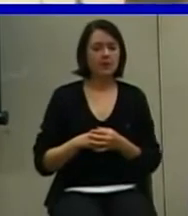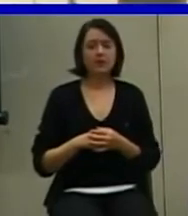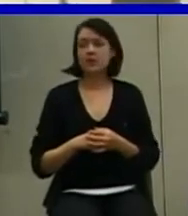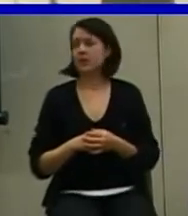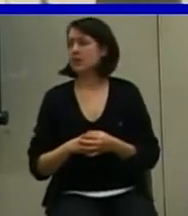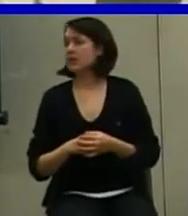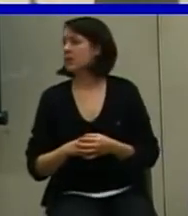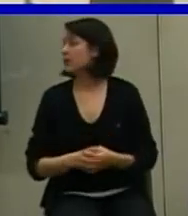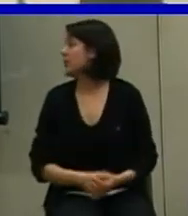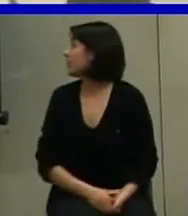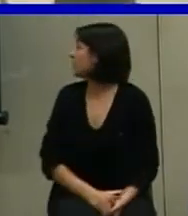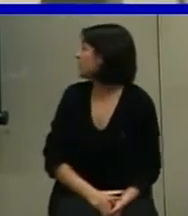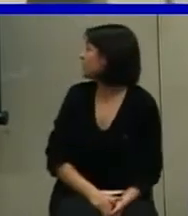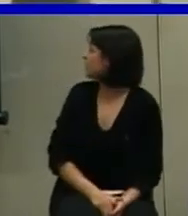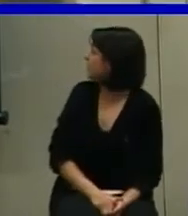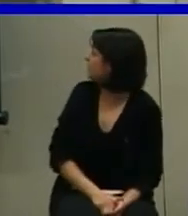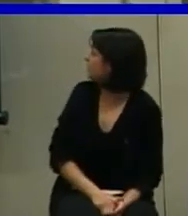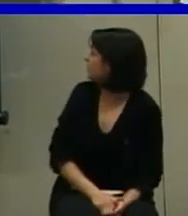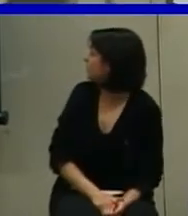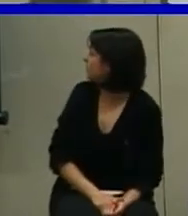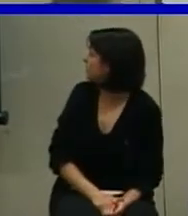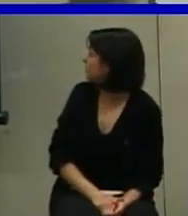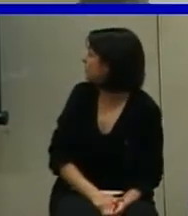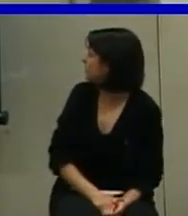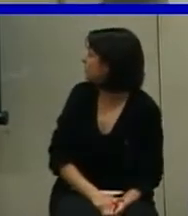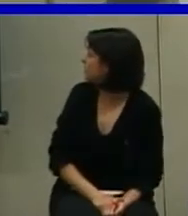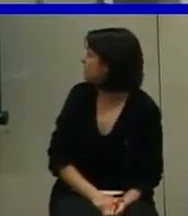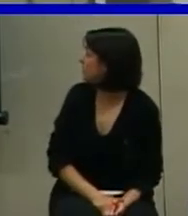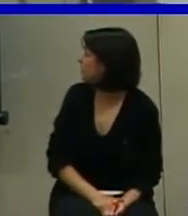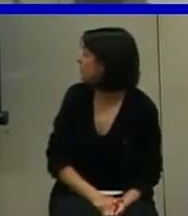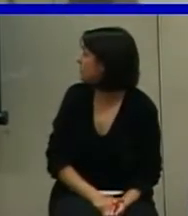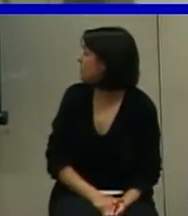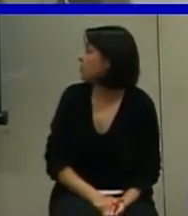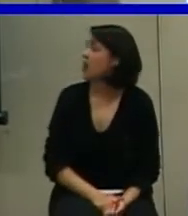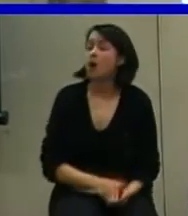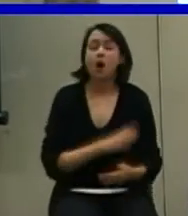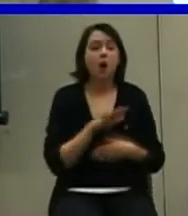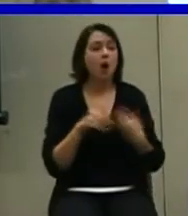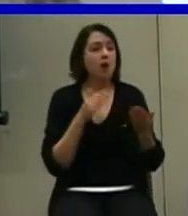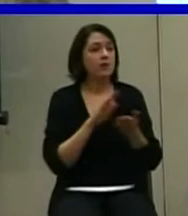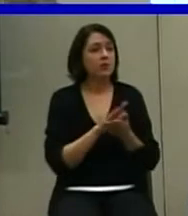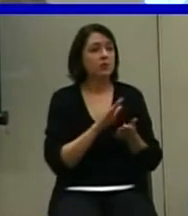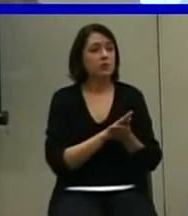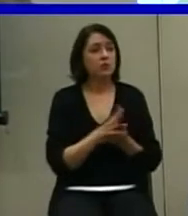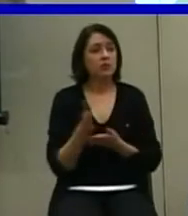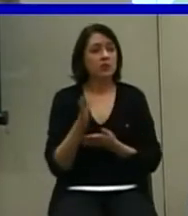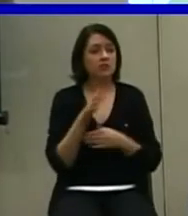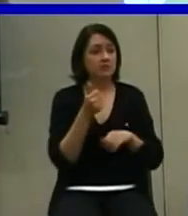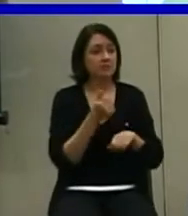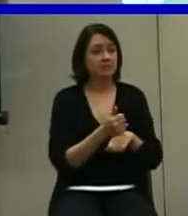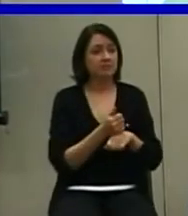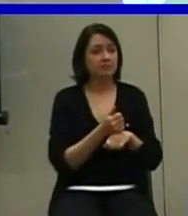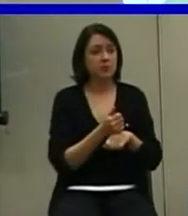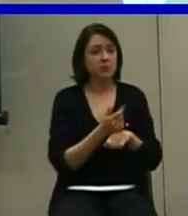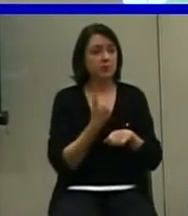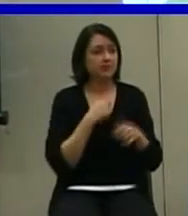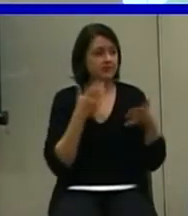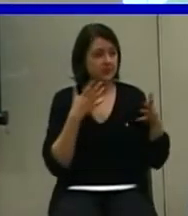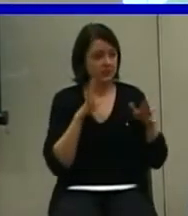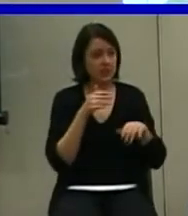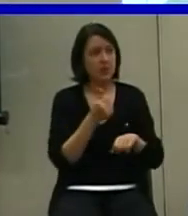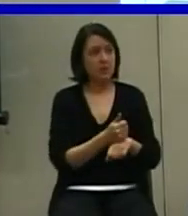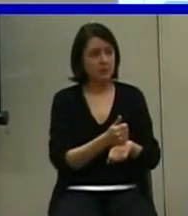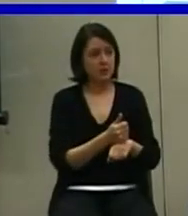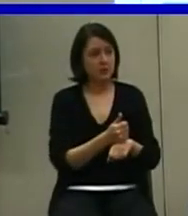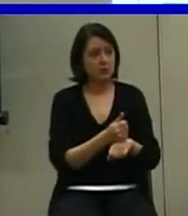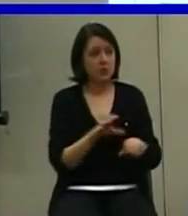This is doing this to me today. All of the school-wide stuff is in place. We've done that.